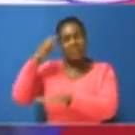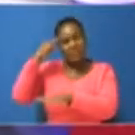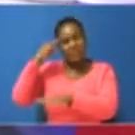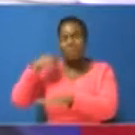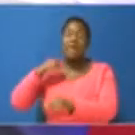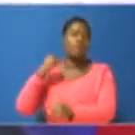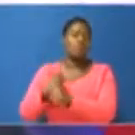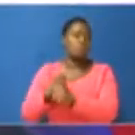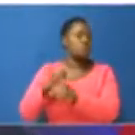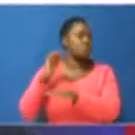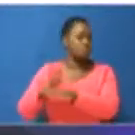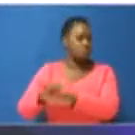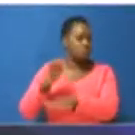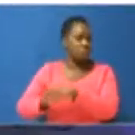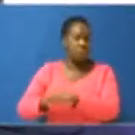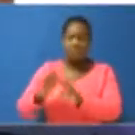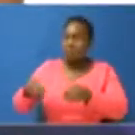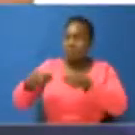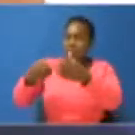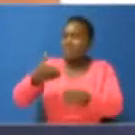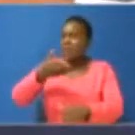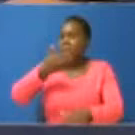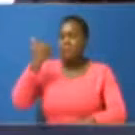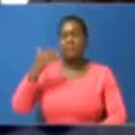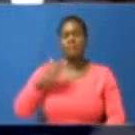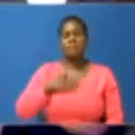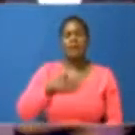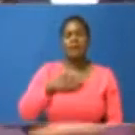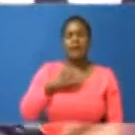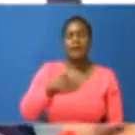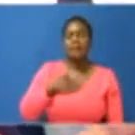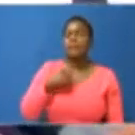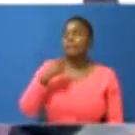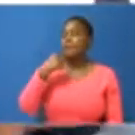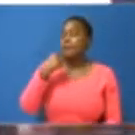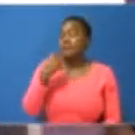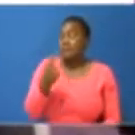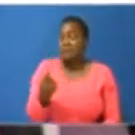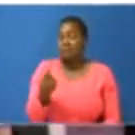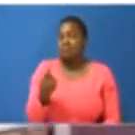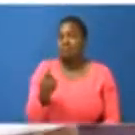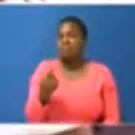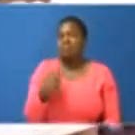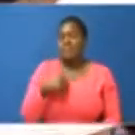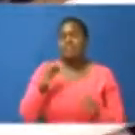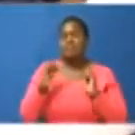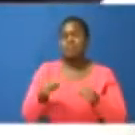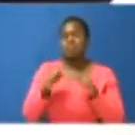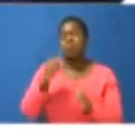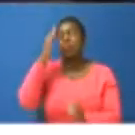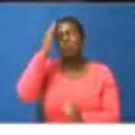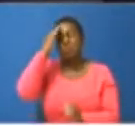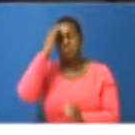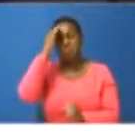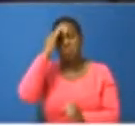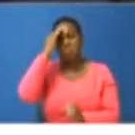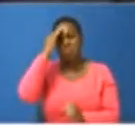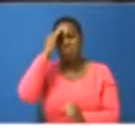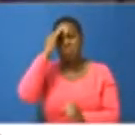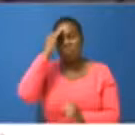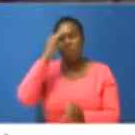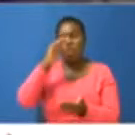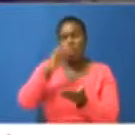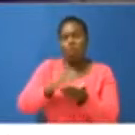i've done well i've given it my best and i must say that i can be able to identify with the lowest